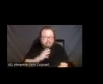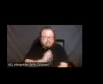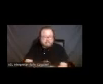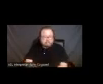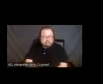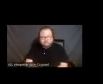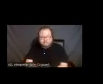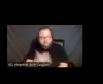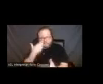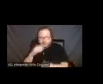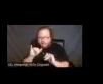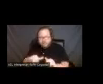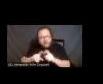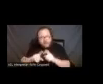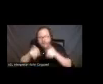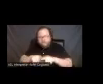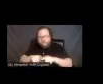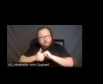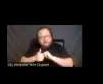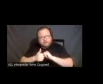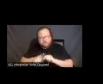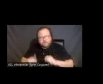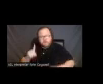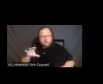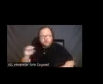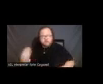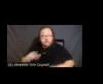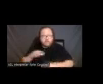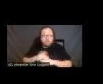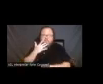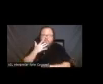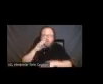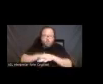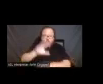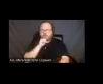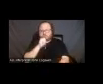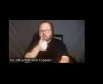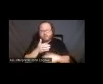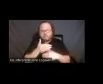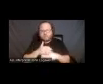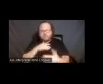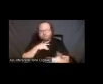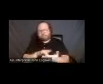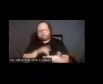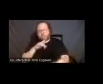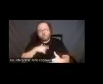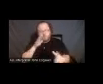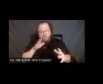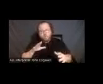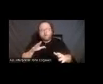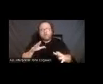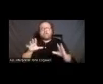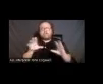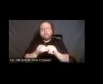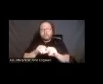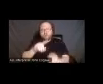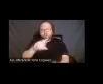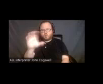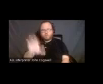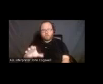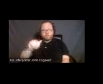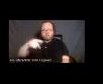I don't know how that happened, but it looks like 100% on Zoom. So we're meeting on Zoom on April